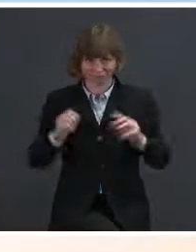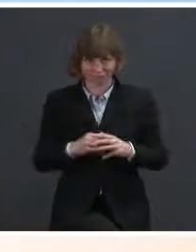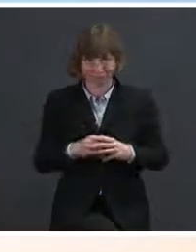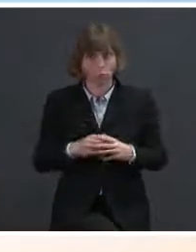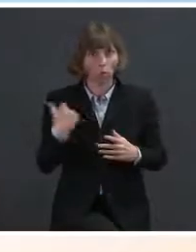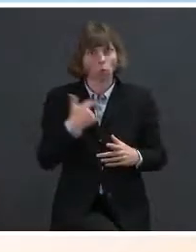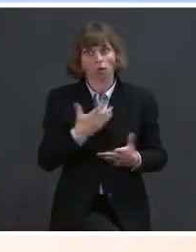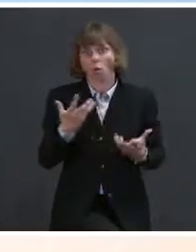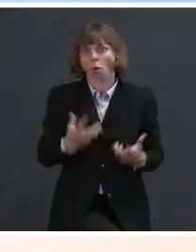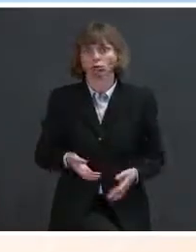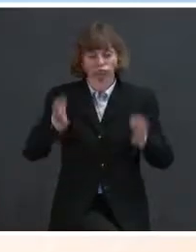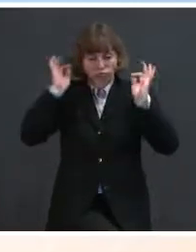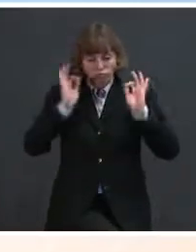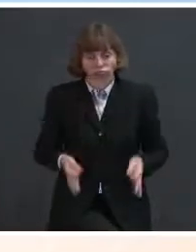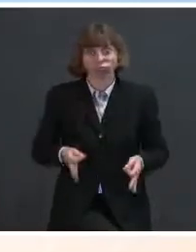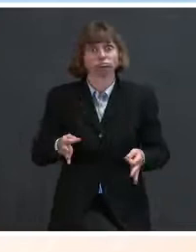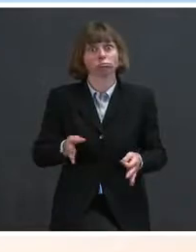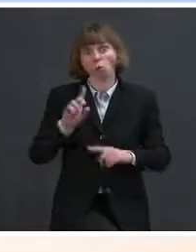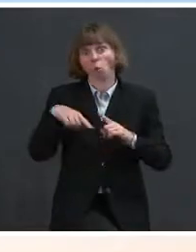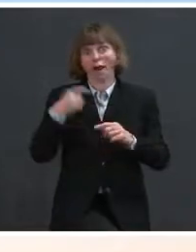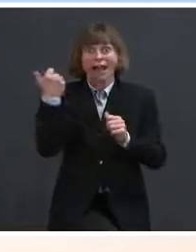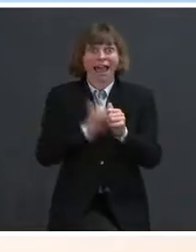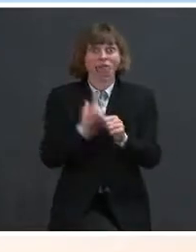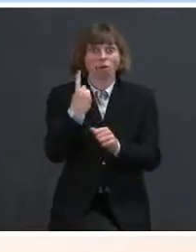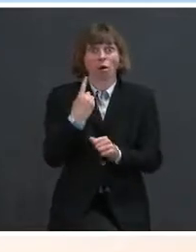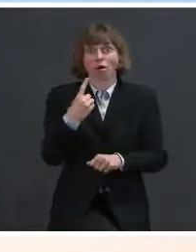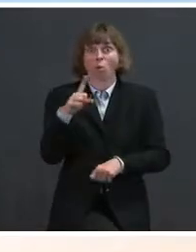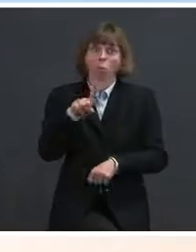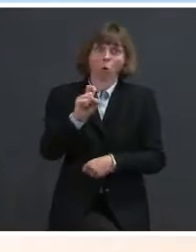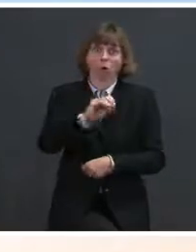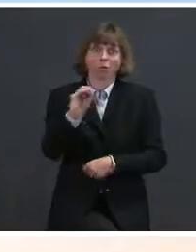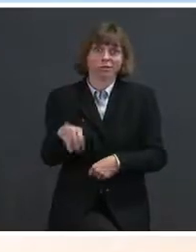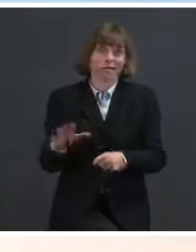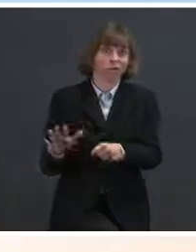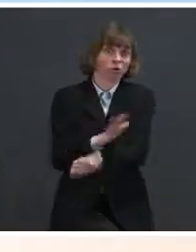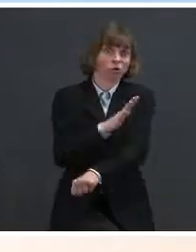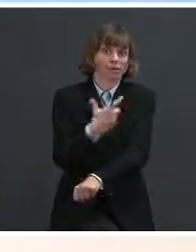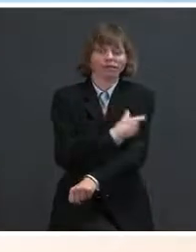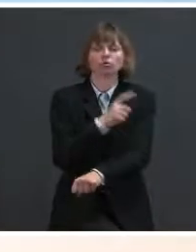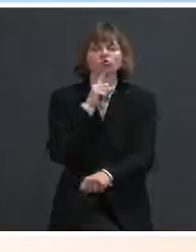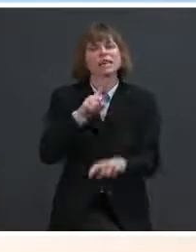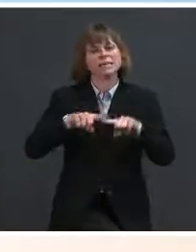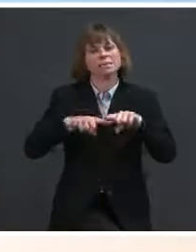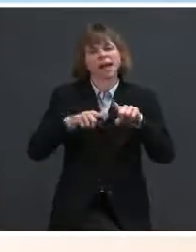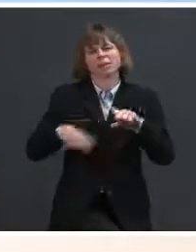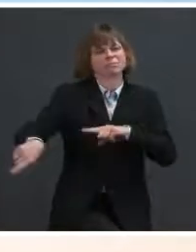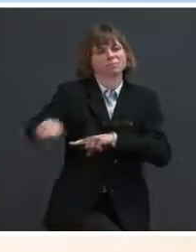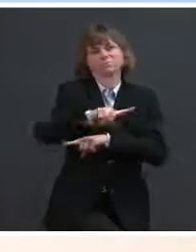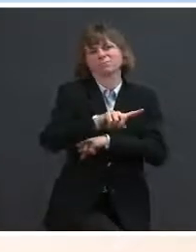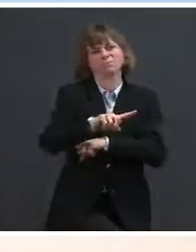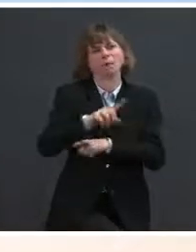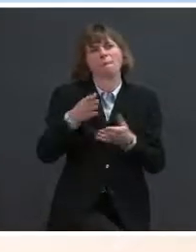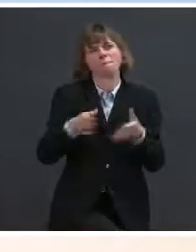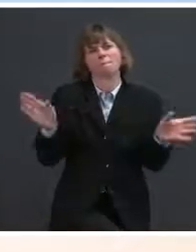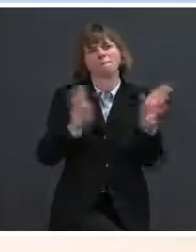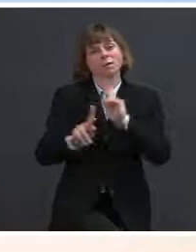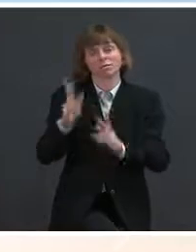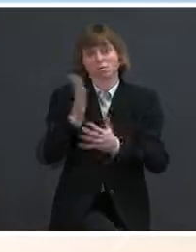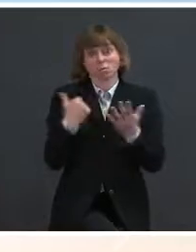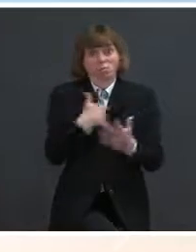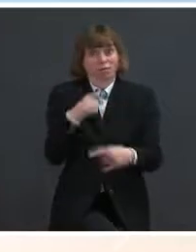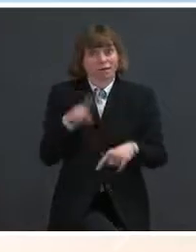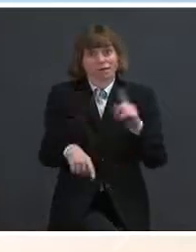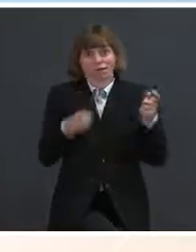when everybody will be fully vaccinated, because it really depends on a couple of factors, some which are out of our control, right? People who have concerns